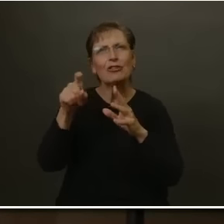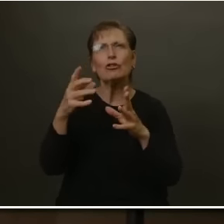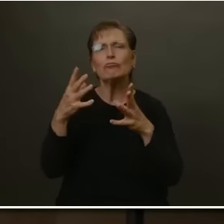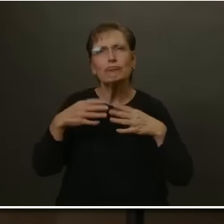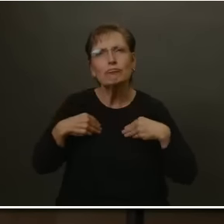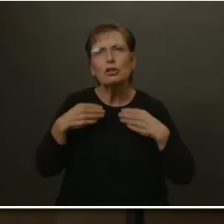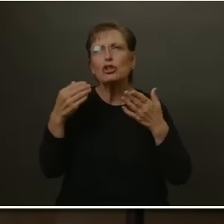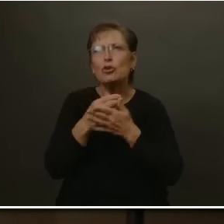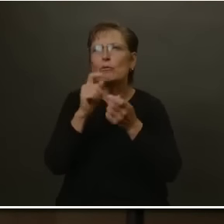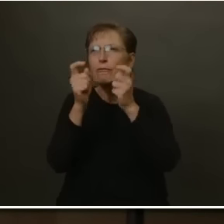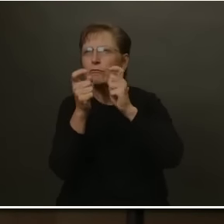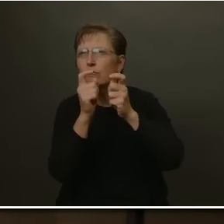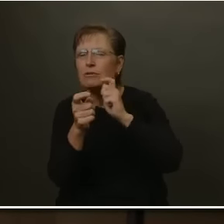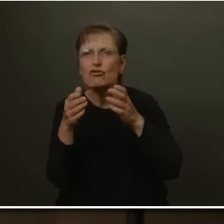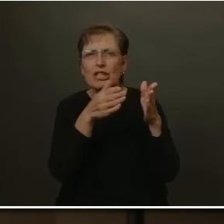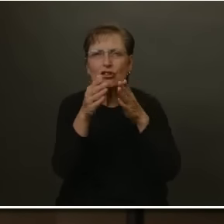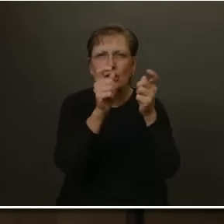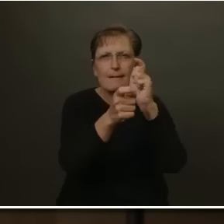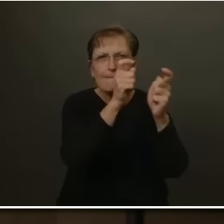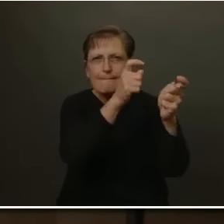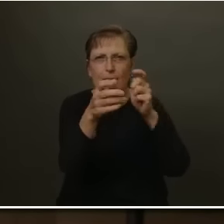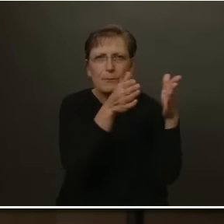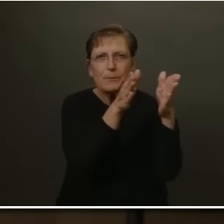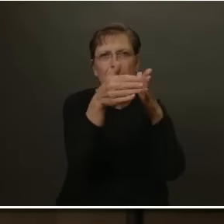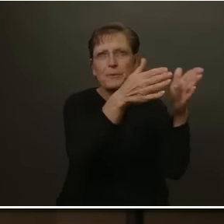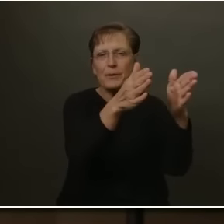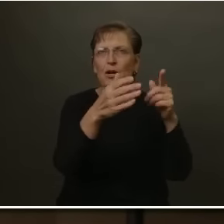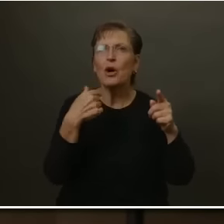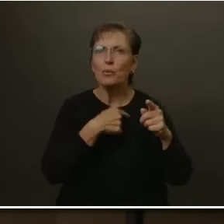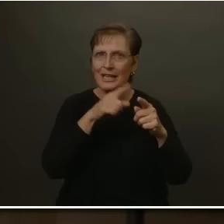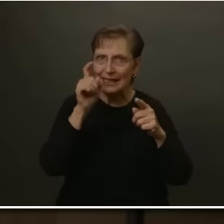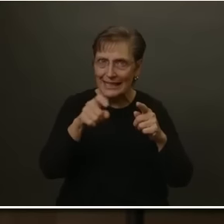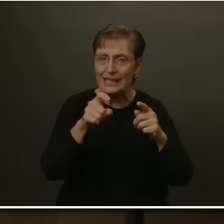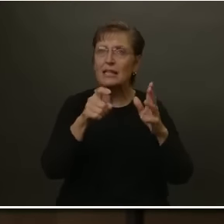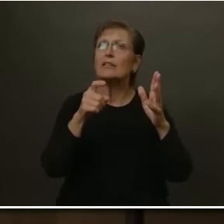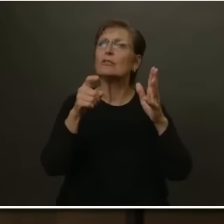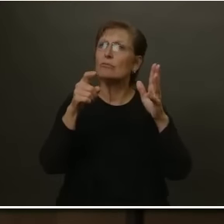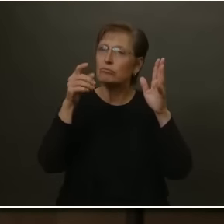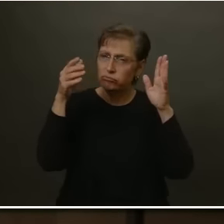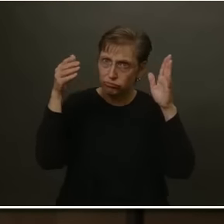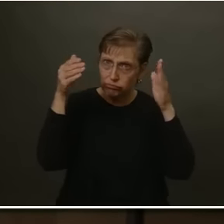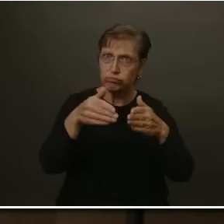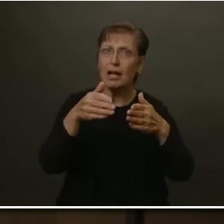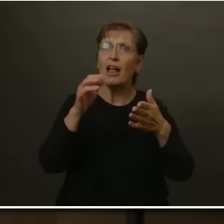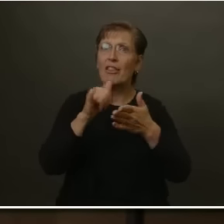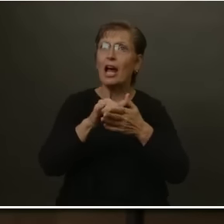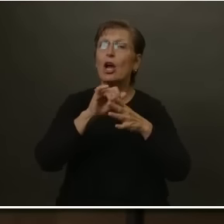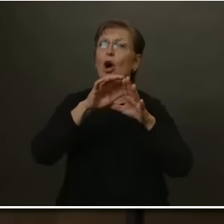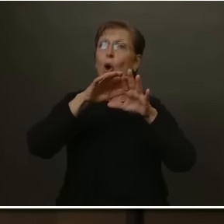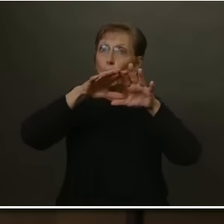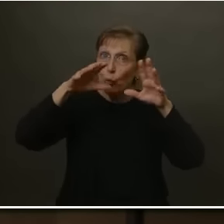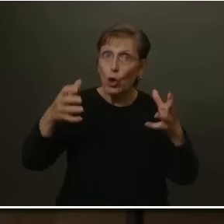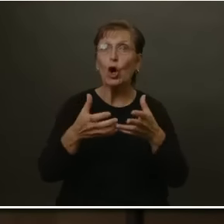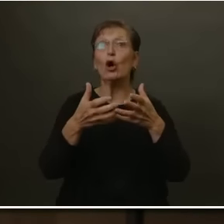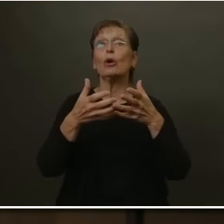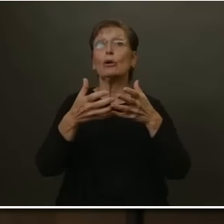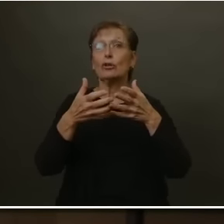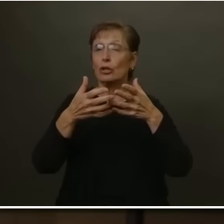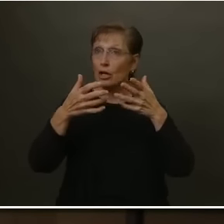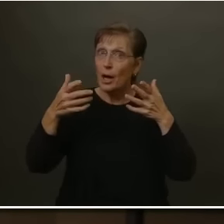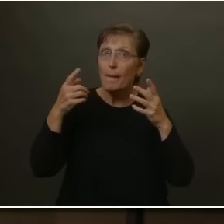make strategic adjustments, we dare not expect a less fruitful worldwide harvest